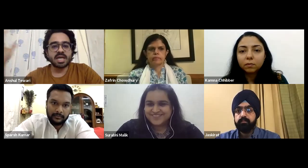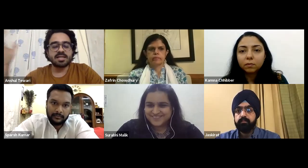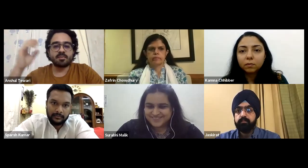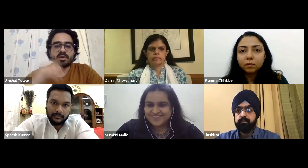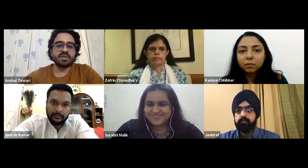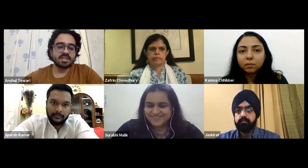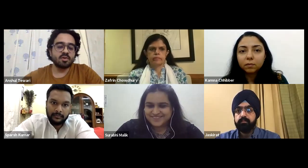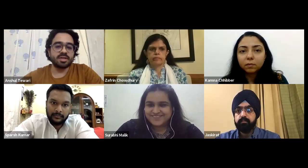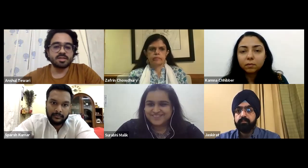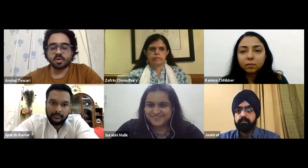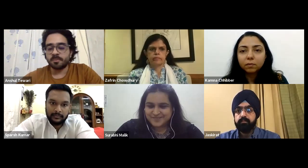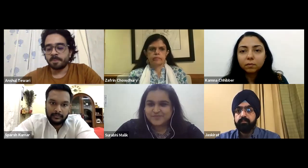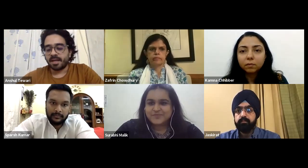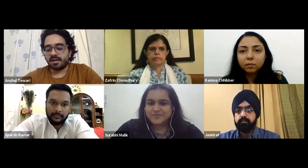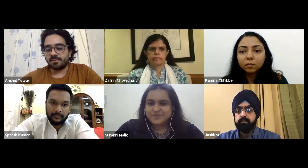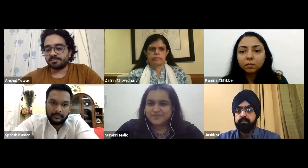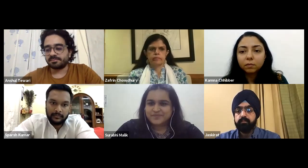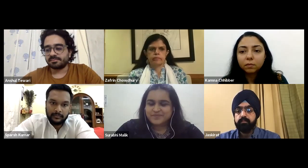bigger challenge that we are facing over here. So